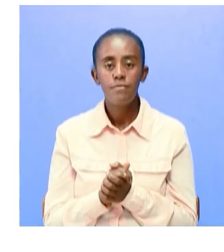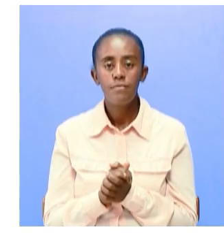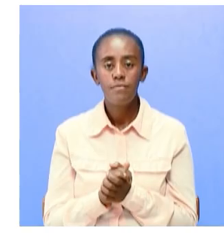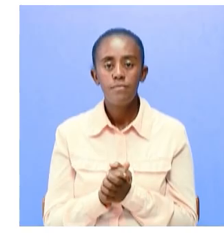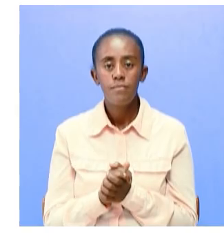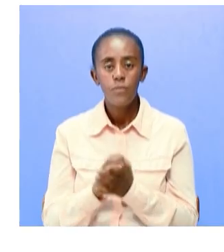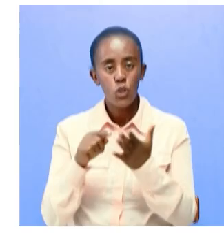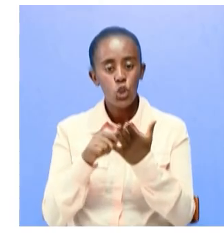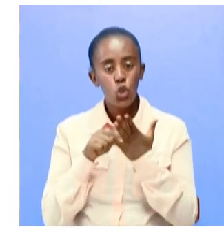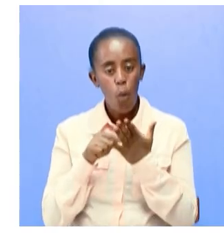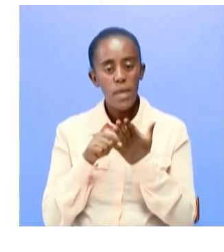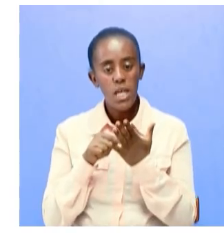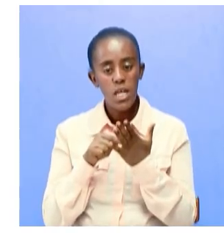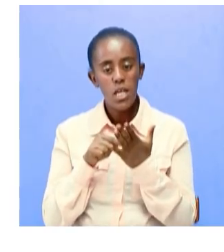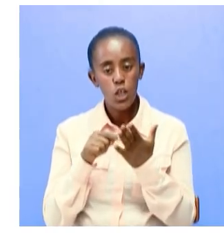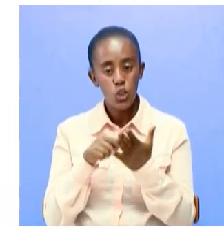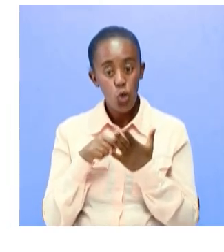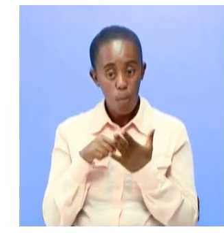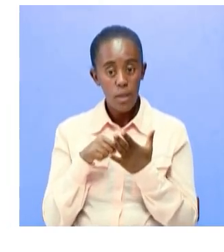Show me